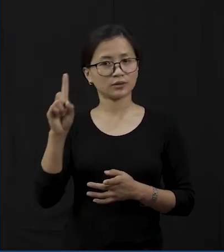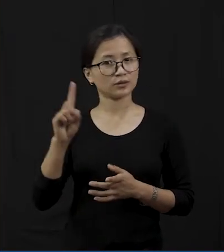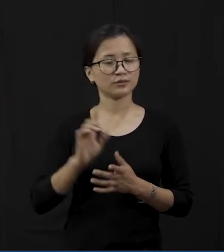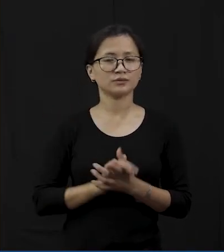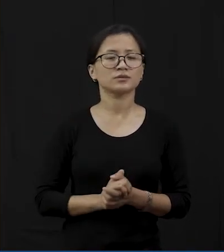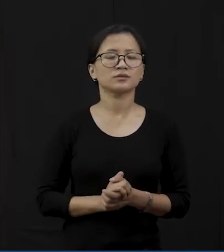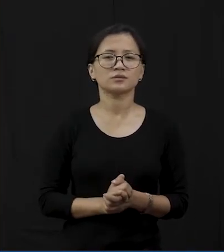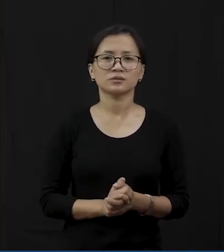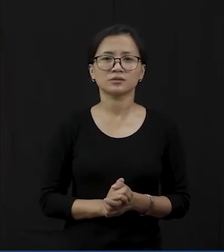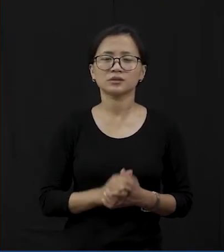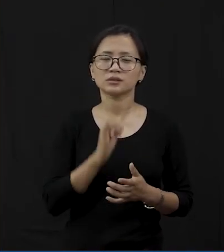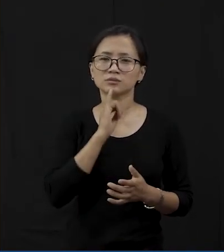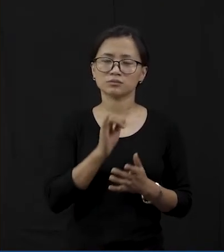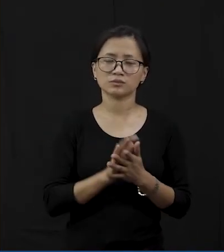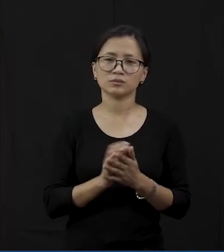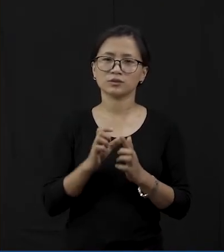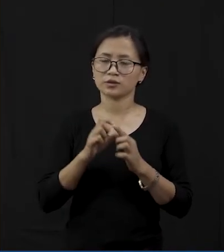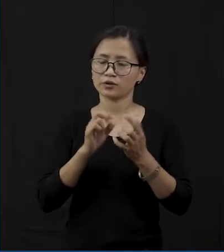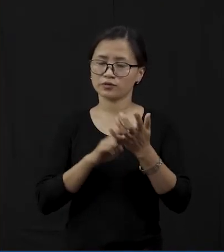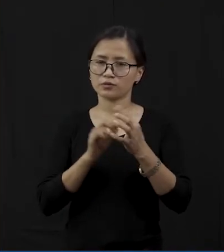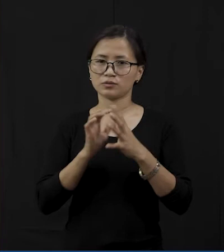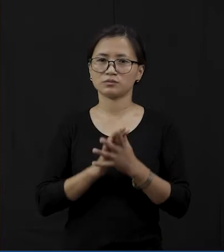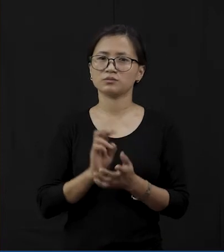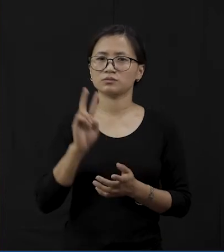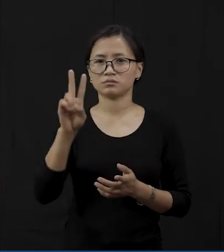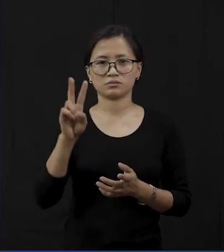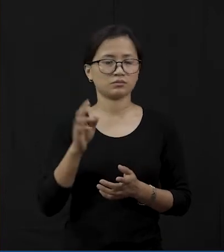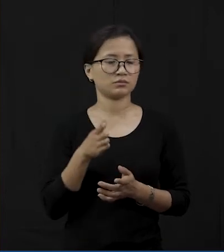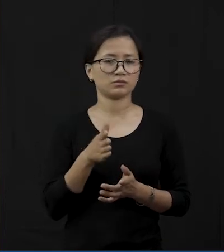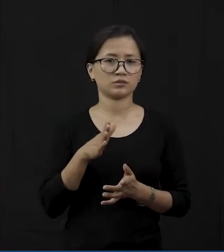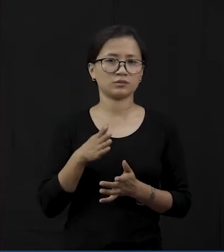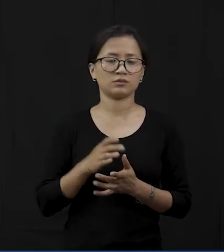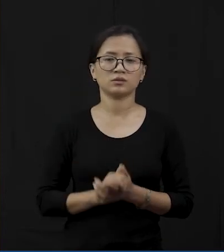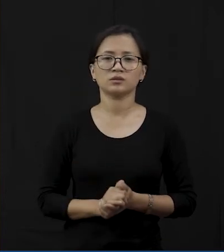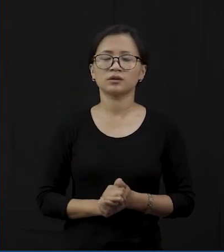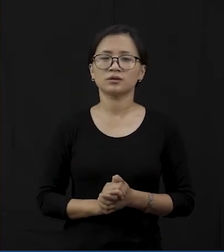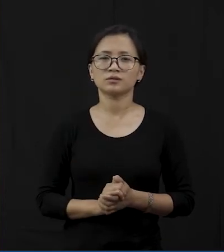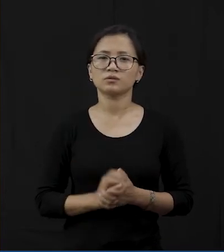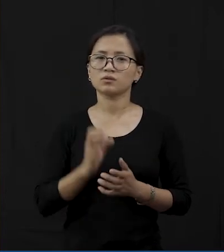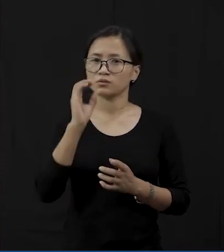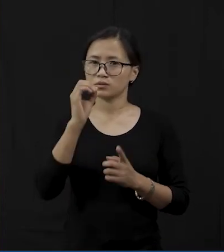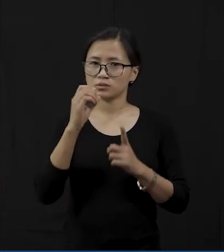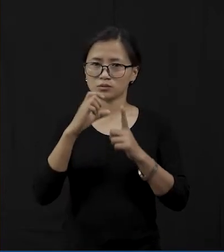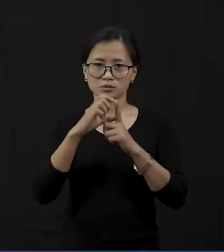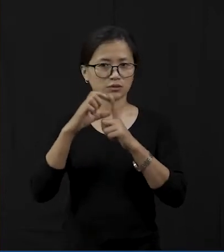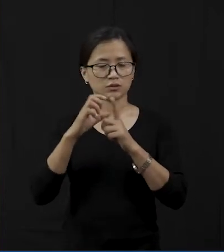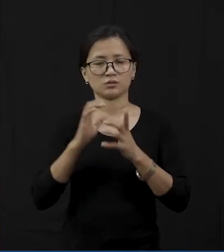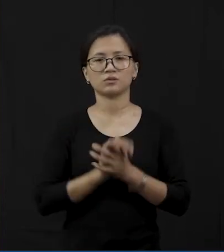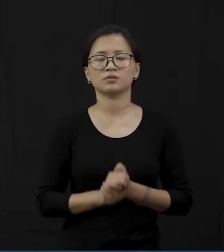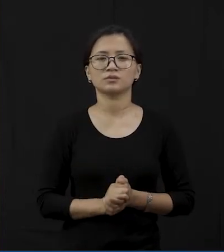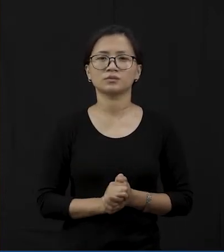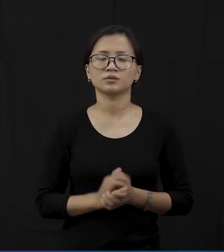So 11 is not divisible by 2. So this is an odd number.